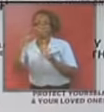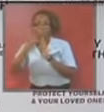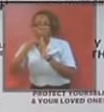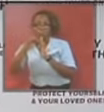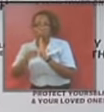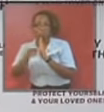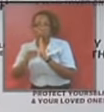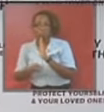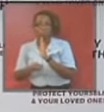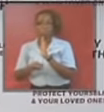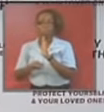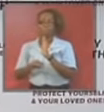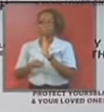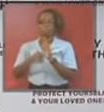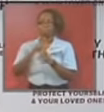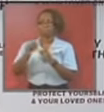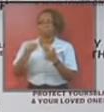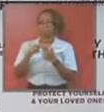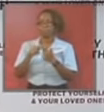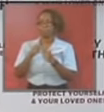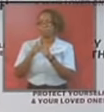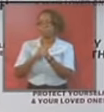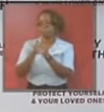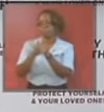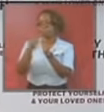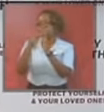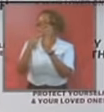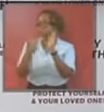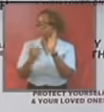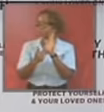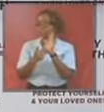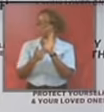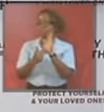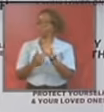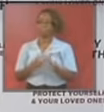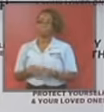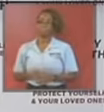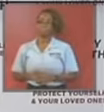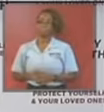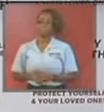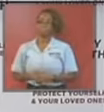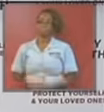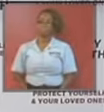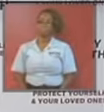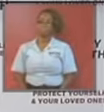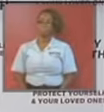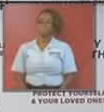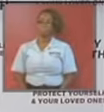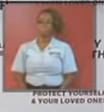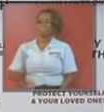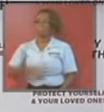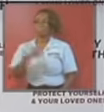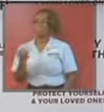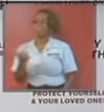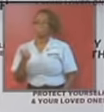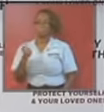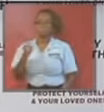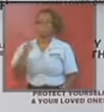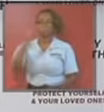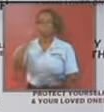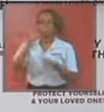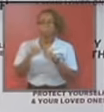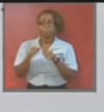CMO. Okay. So with regards to the antigen update, so as you know, the antigens are in the country, have been in the